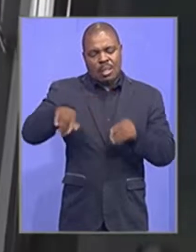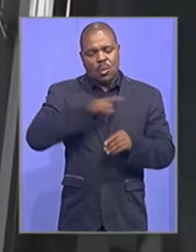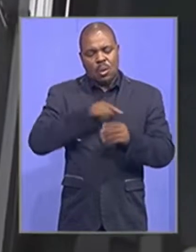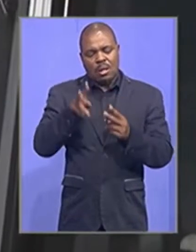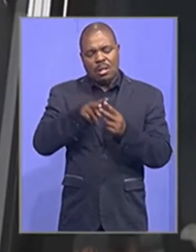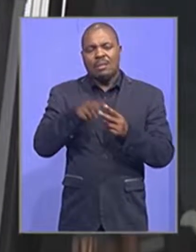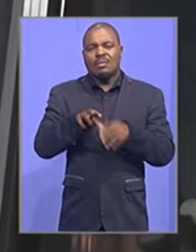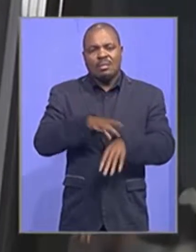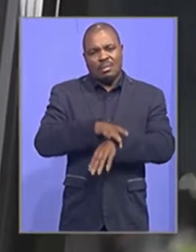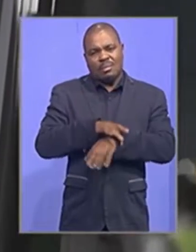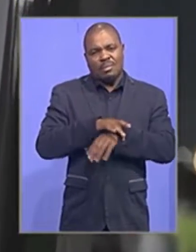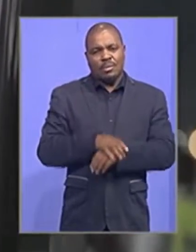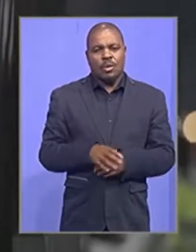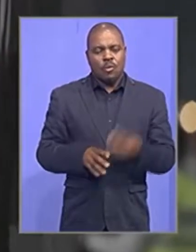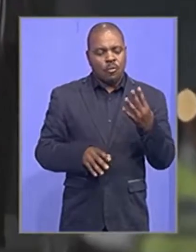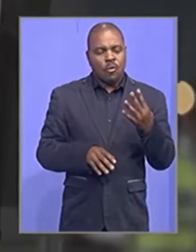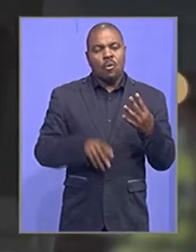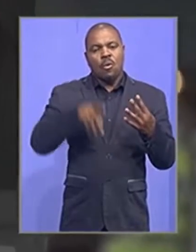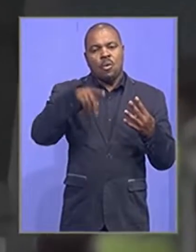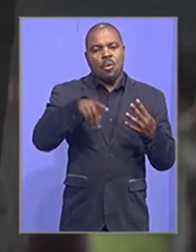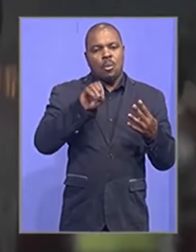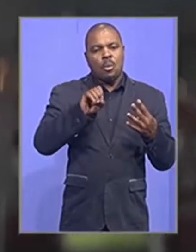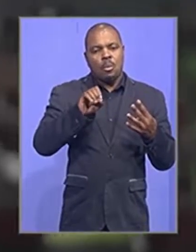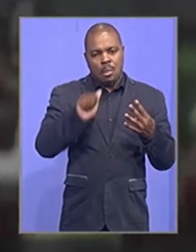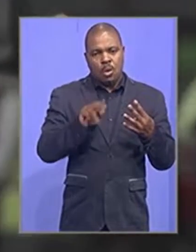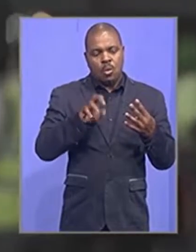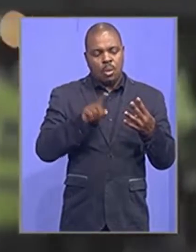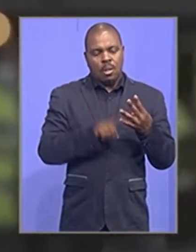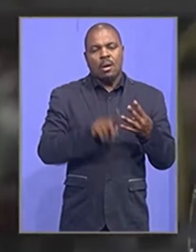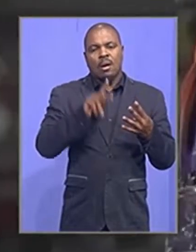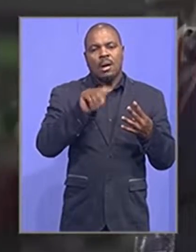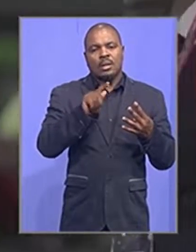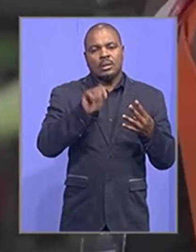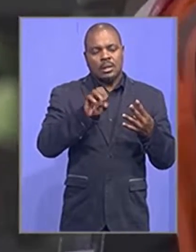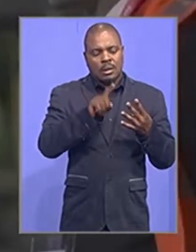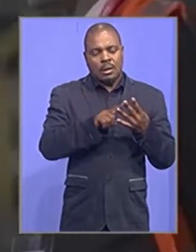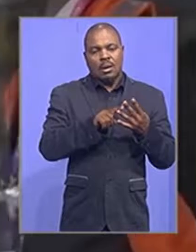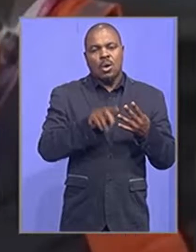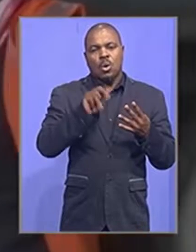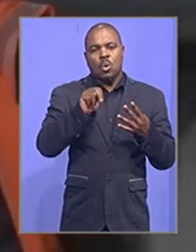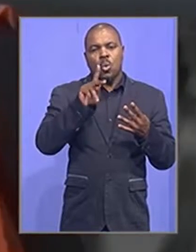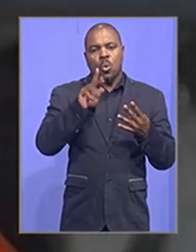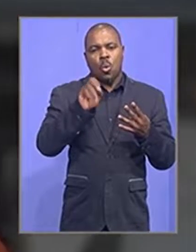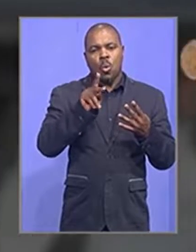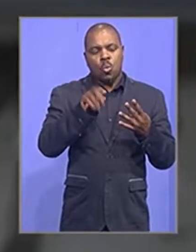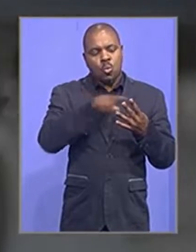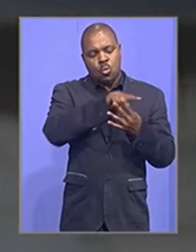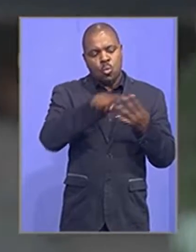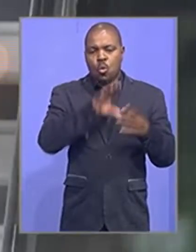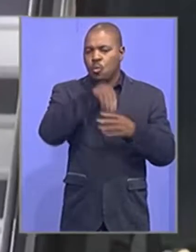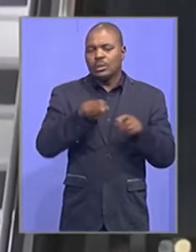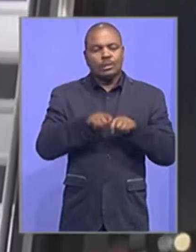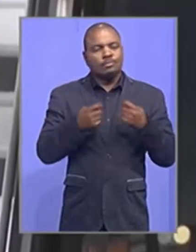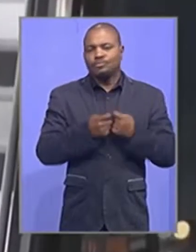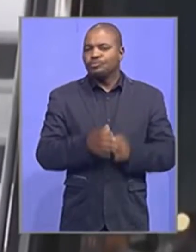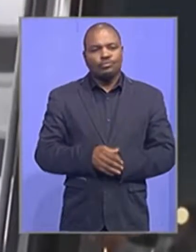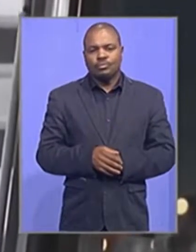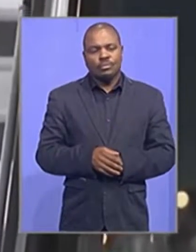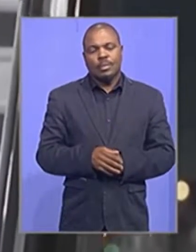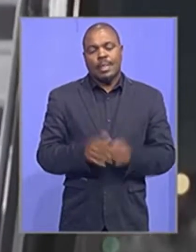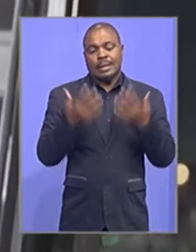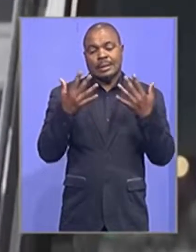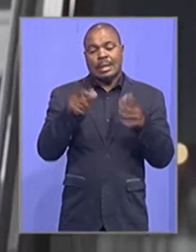bohloko. Dibapadi tse nne, Paul Pogba, N'Golo Kante, Presnel Kimpembe le Christopher Nkunku ha ba karolo ya sehlopha. Ke dibapadi tse